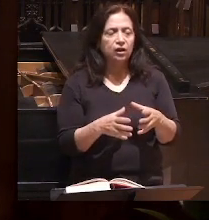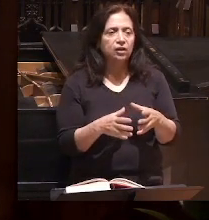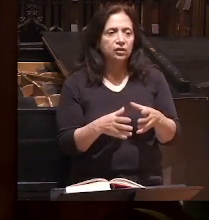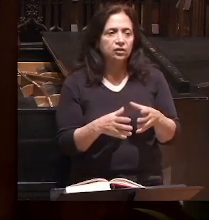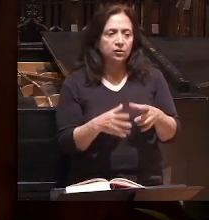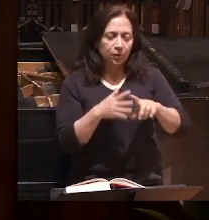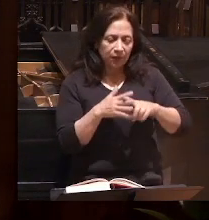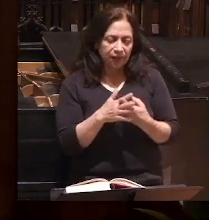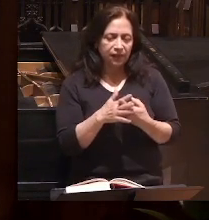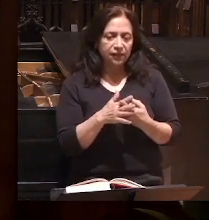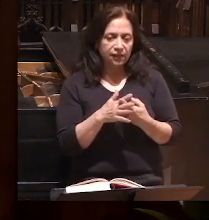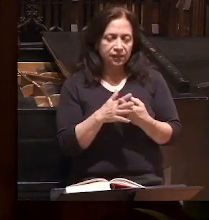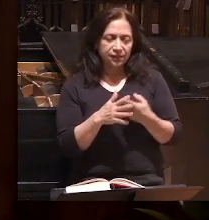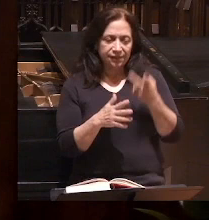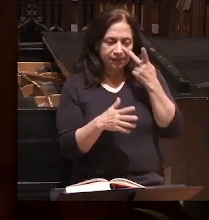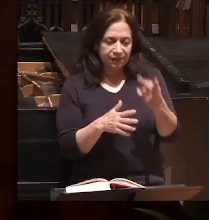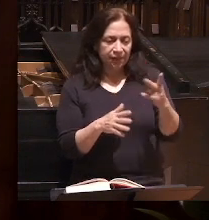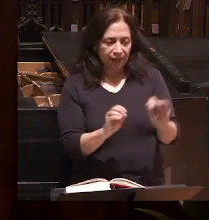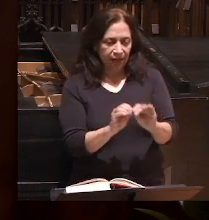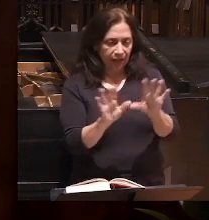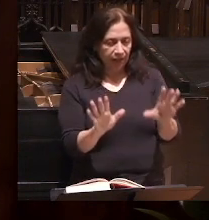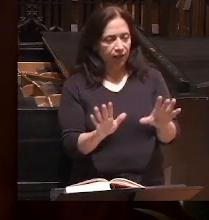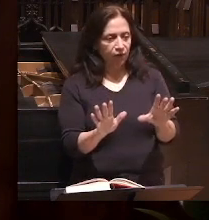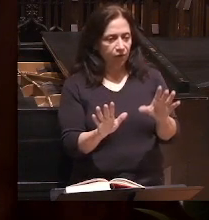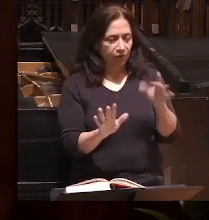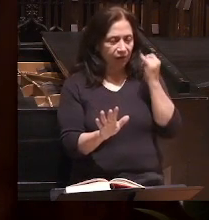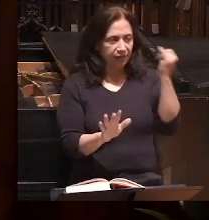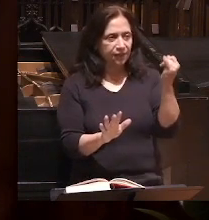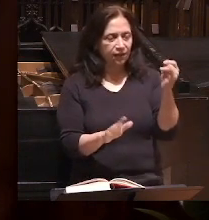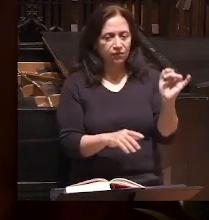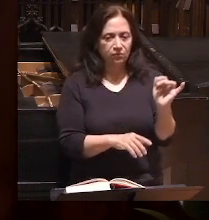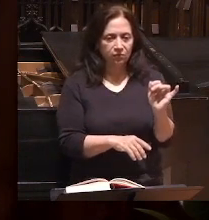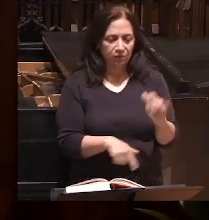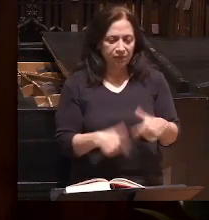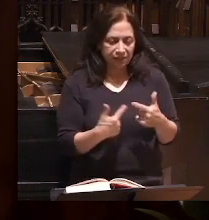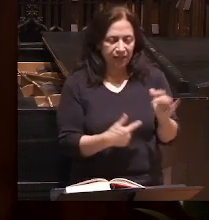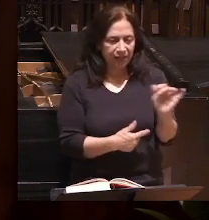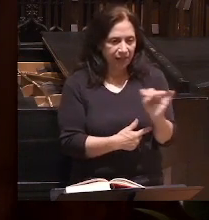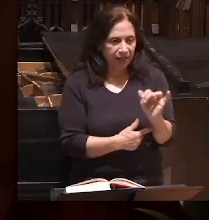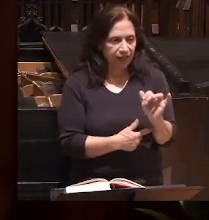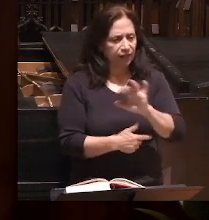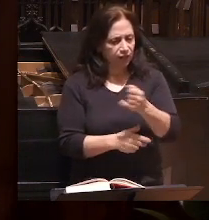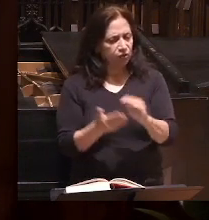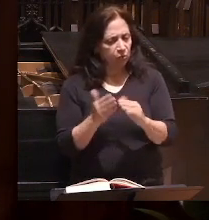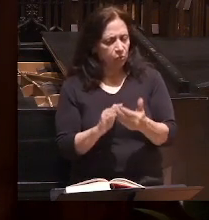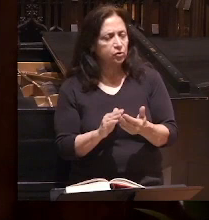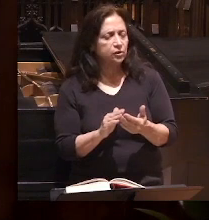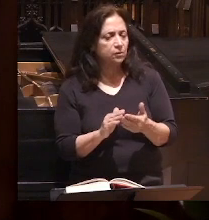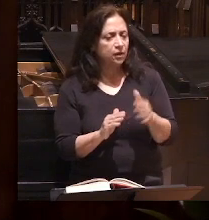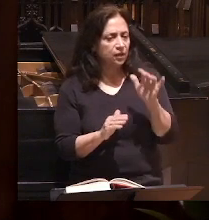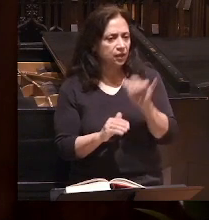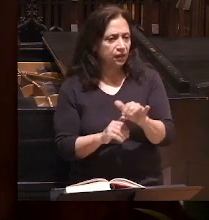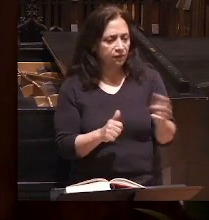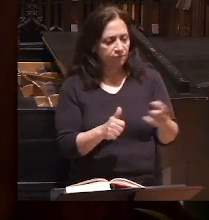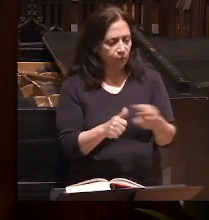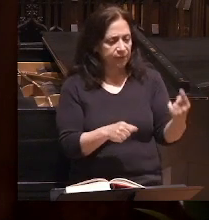really begin to get a clear picture of what life was like for folks in Jerusalem on the